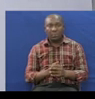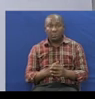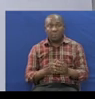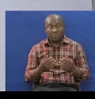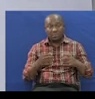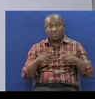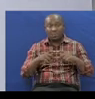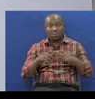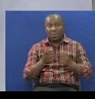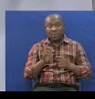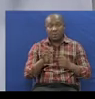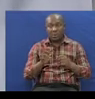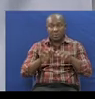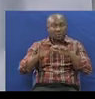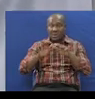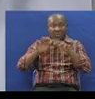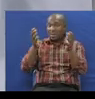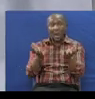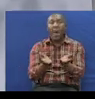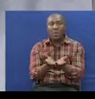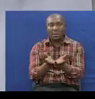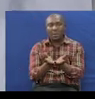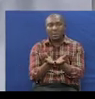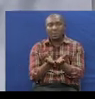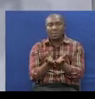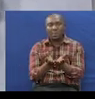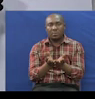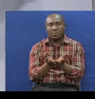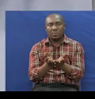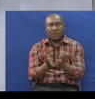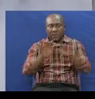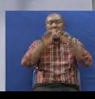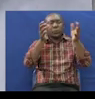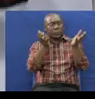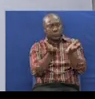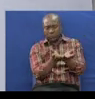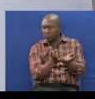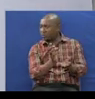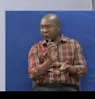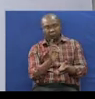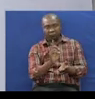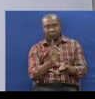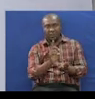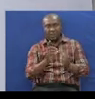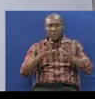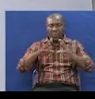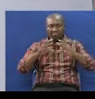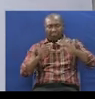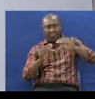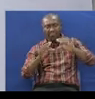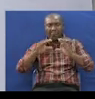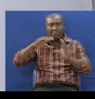flattened sphere, but it's not a roundish or a perfect sphere the way we have. So